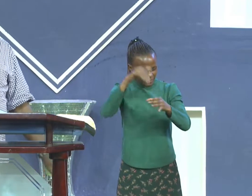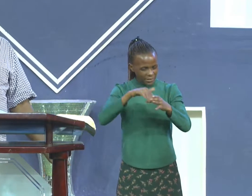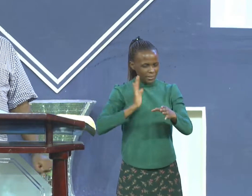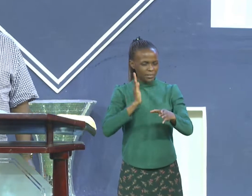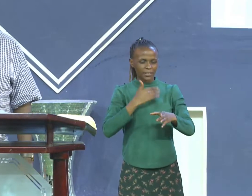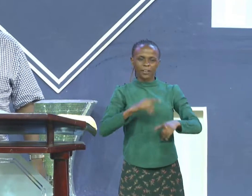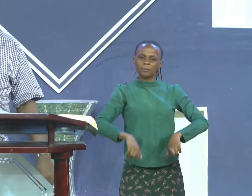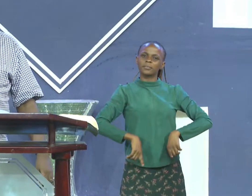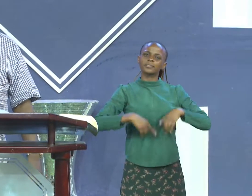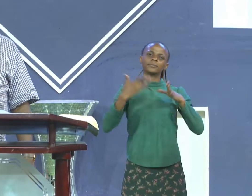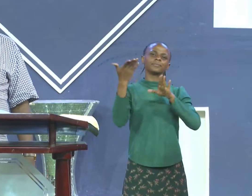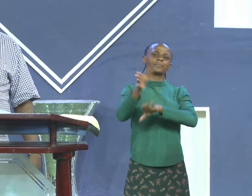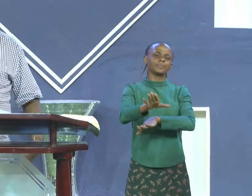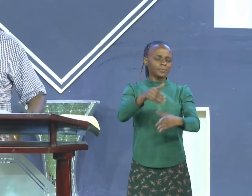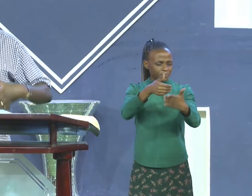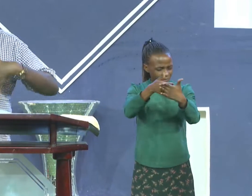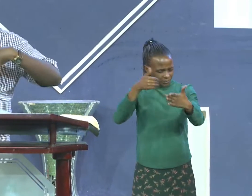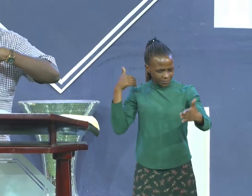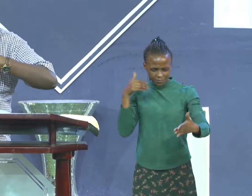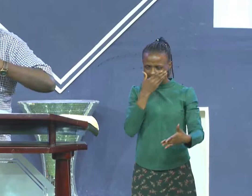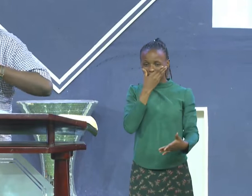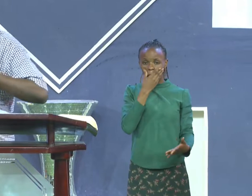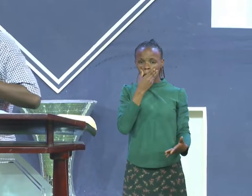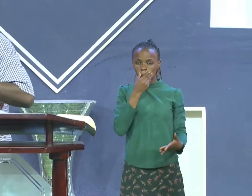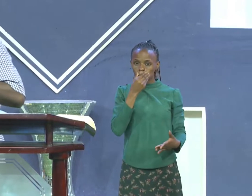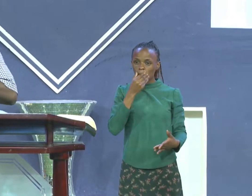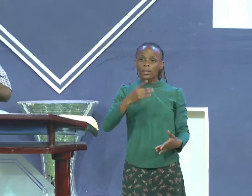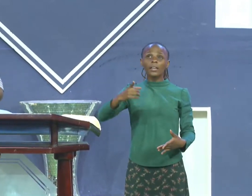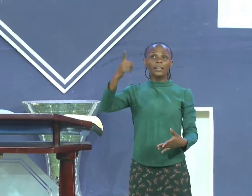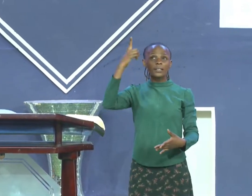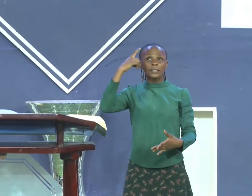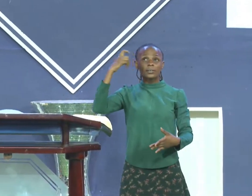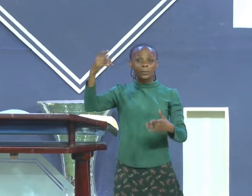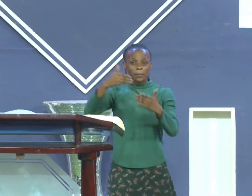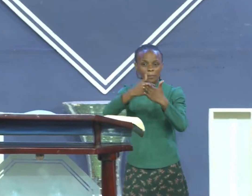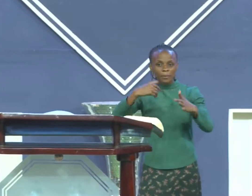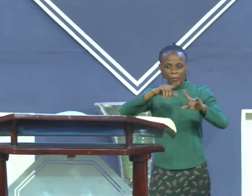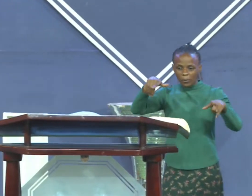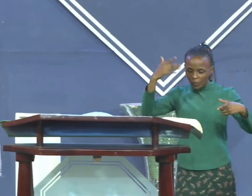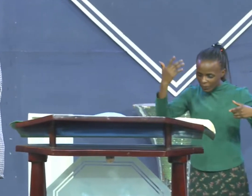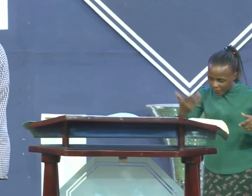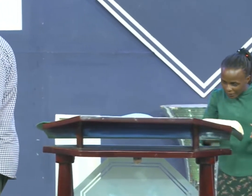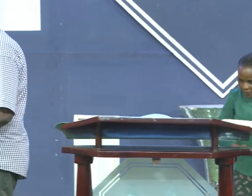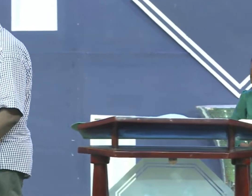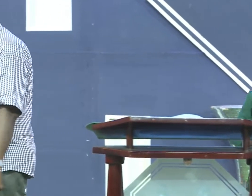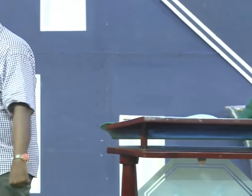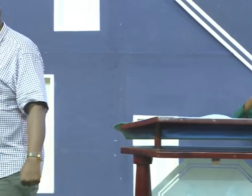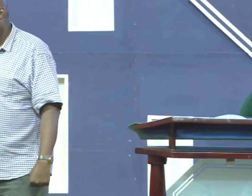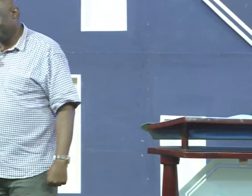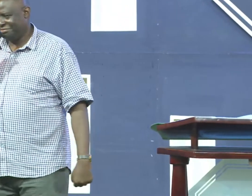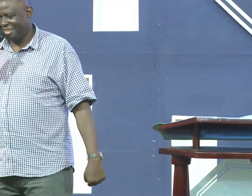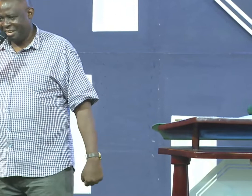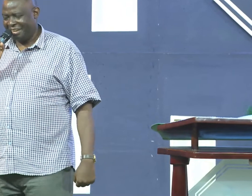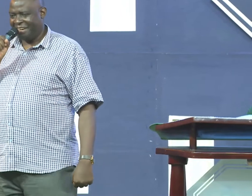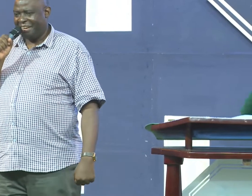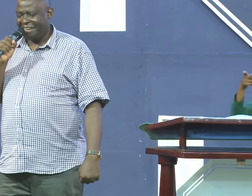And tonight we are going to pray for those things that have died in our lives. The